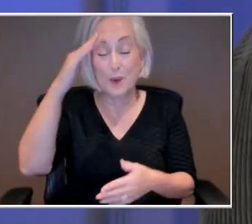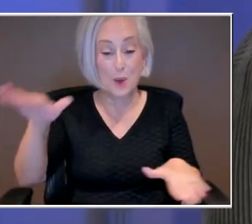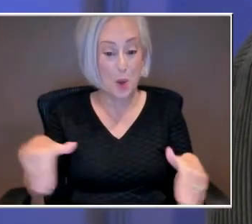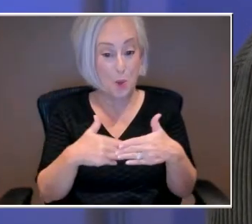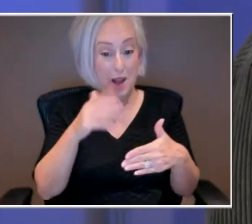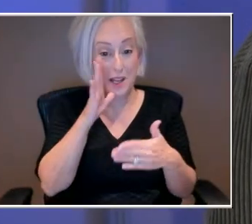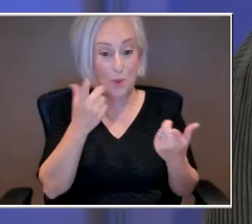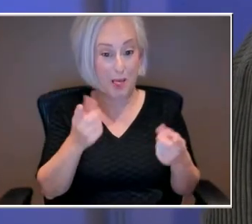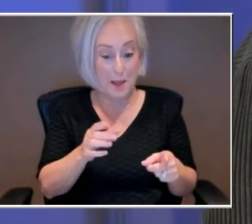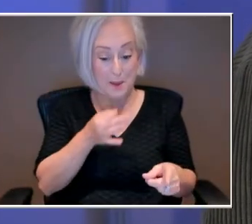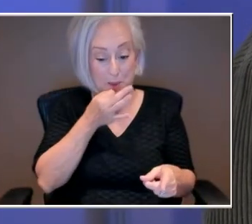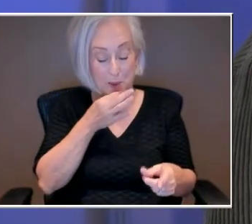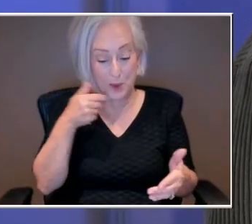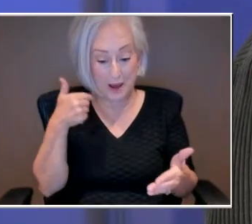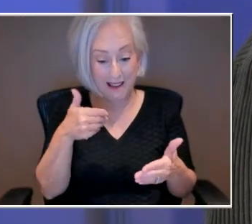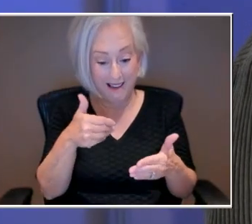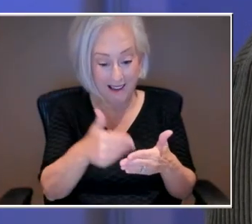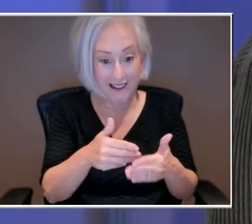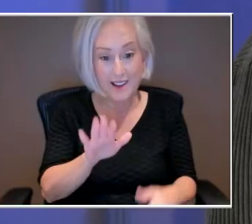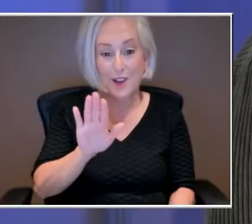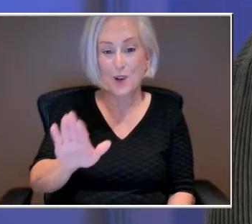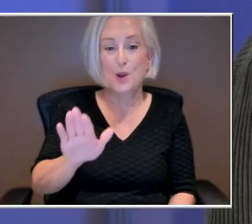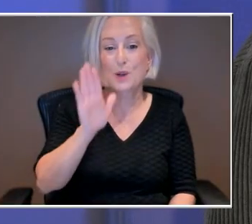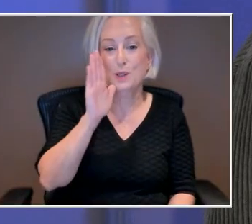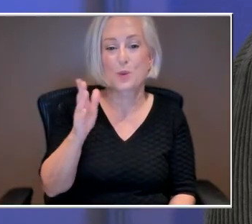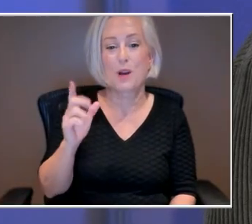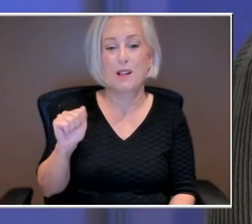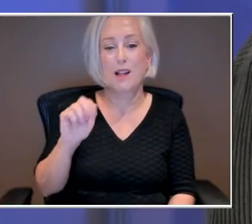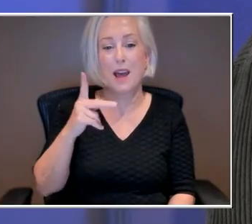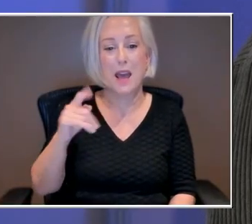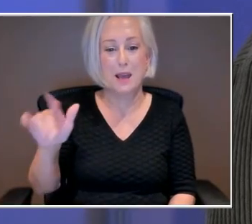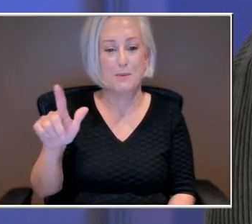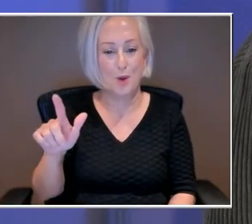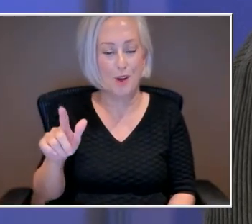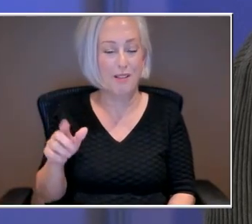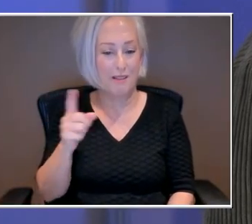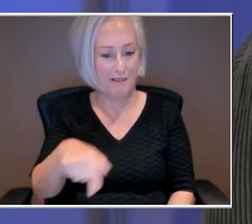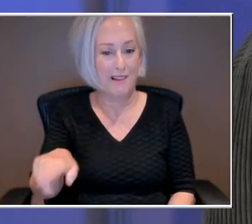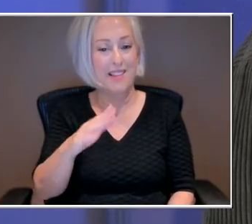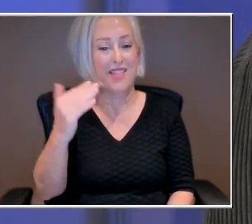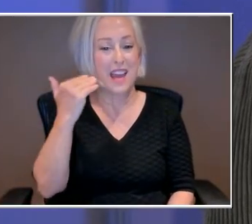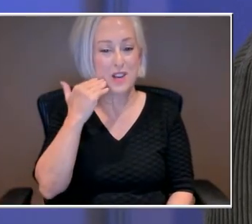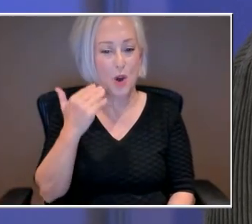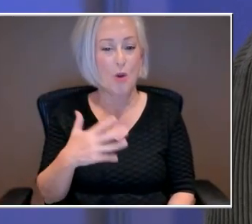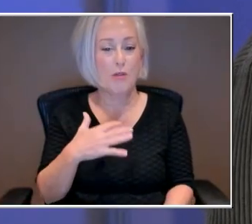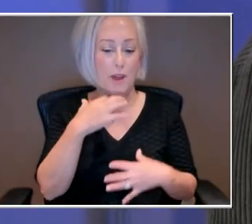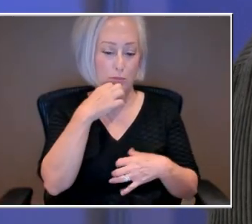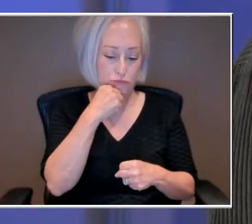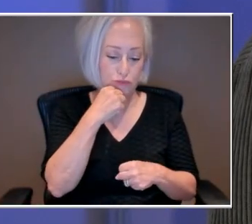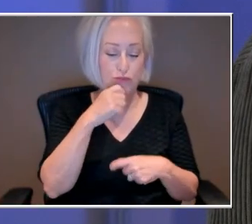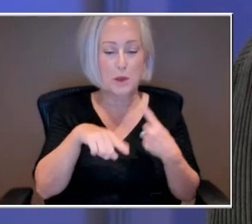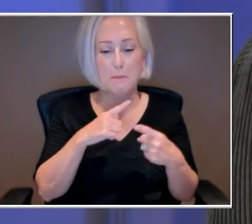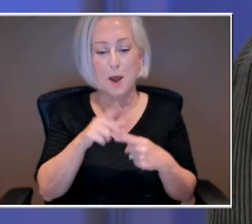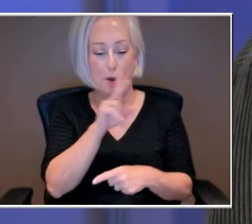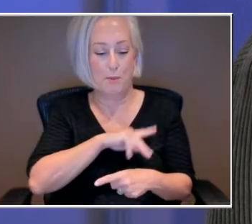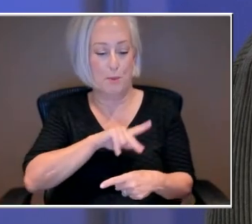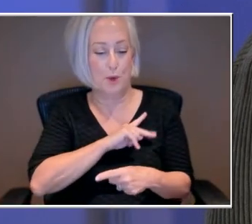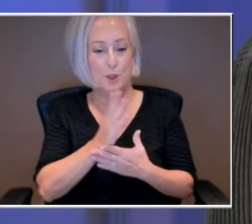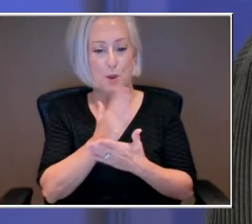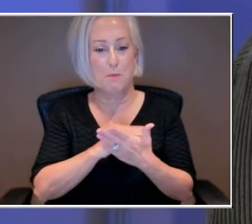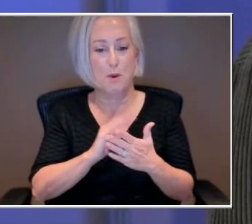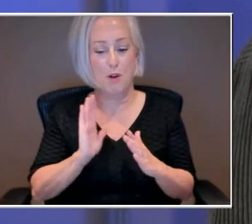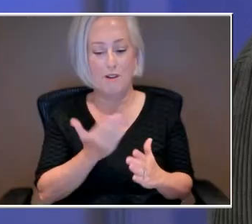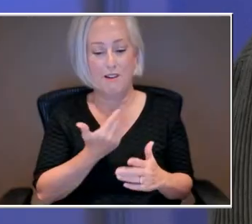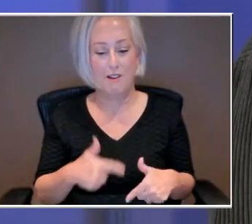and hers too in April. So it's like they know and care about very personal parts of our lives besides just